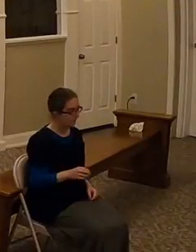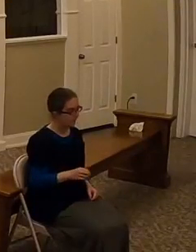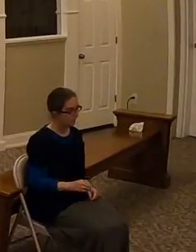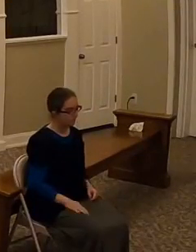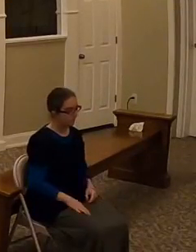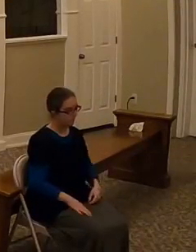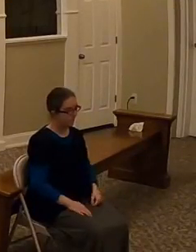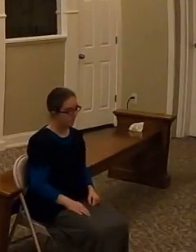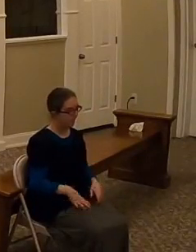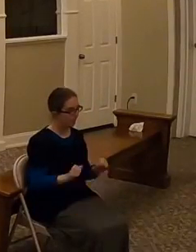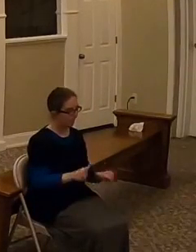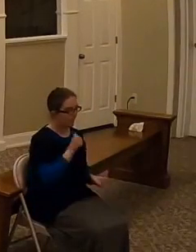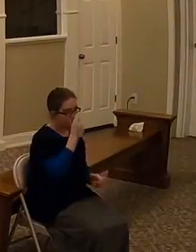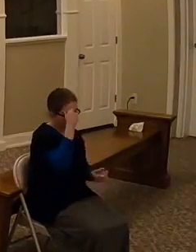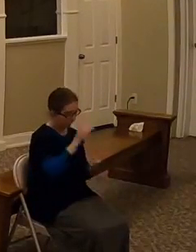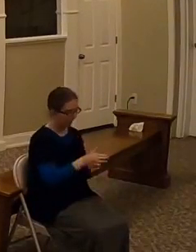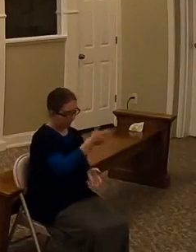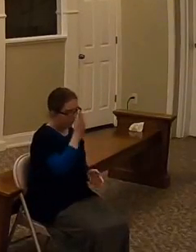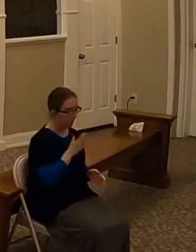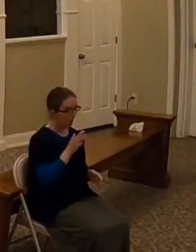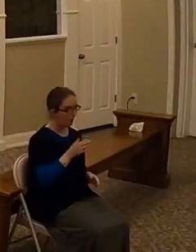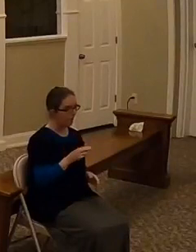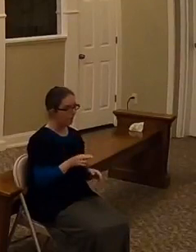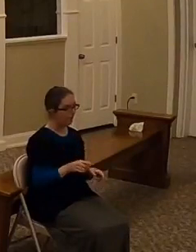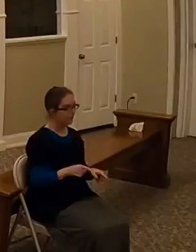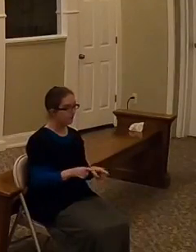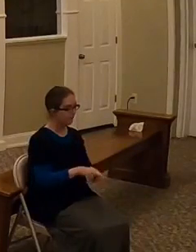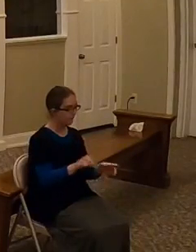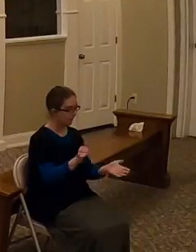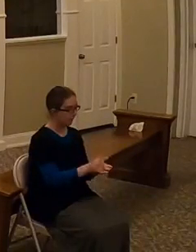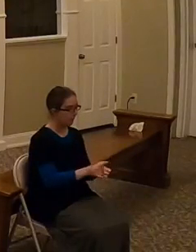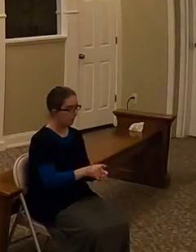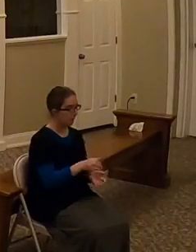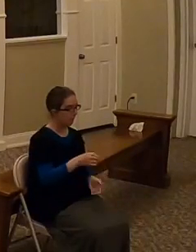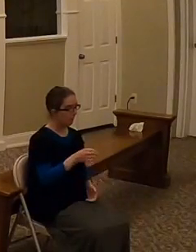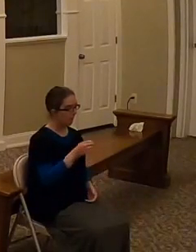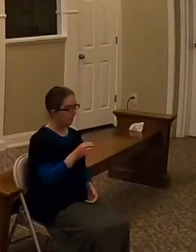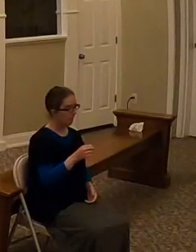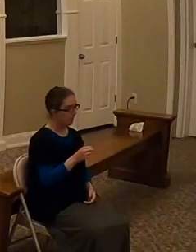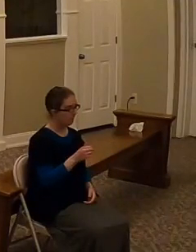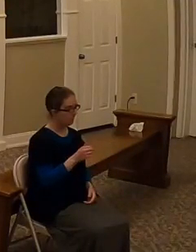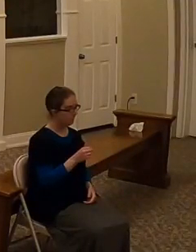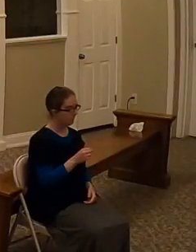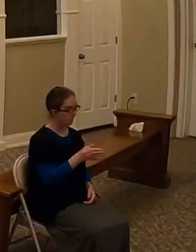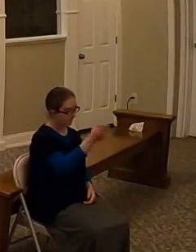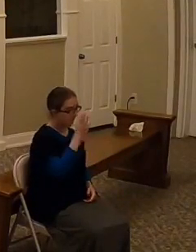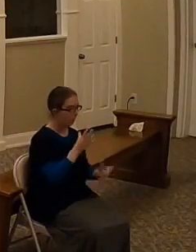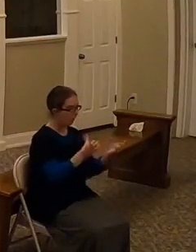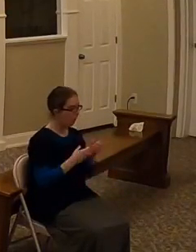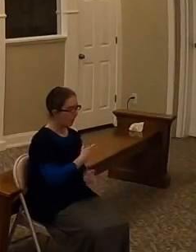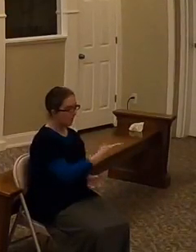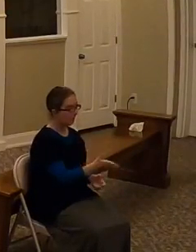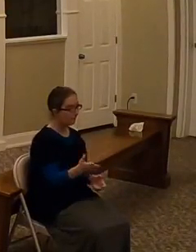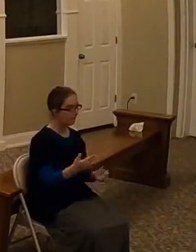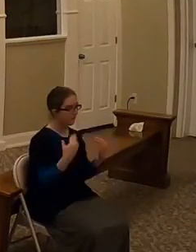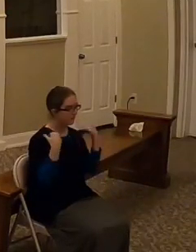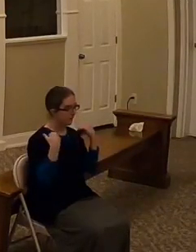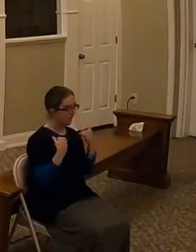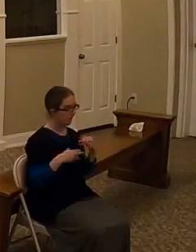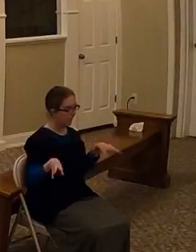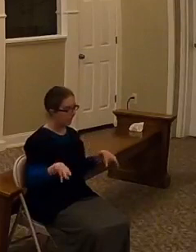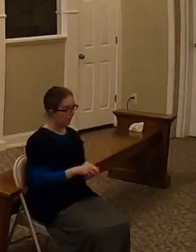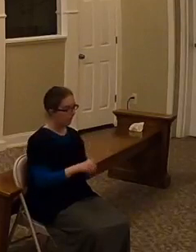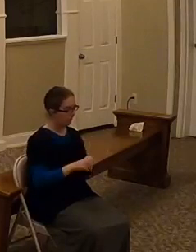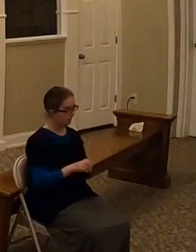know, I can't believe God's like that. You know what? God wants us to have that wedding garment on.